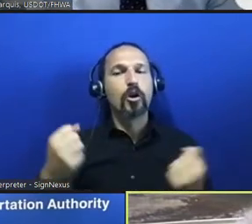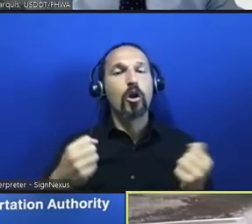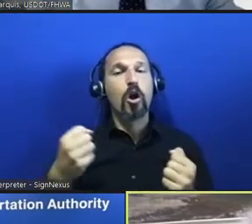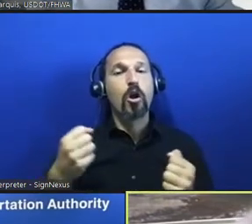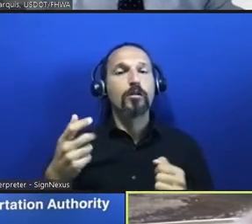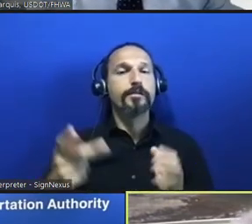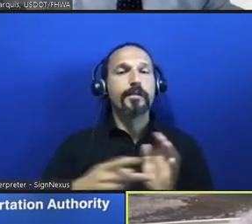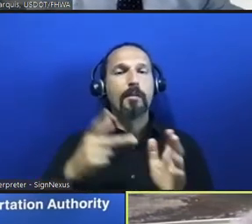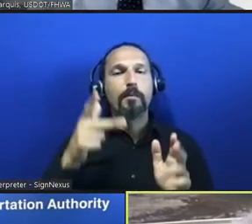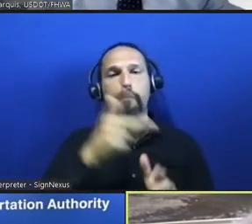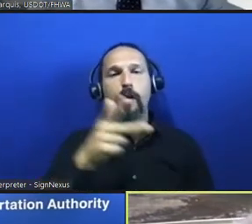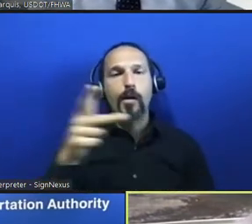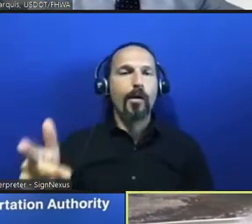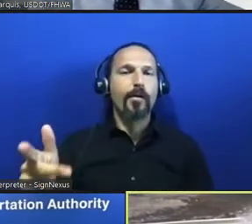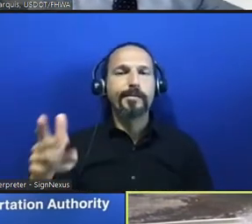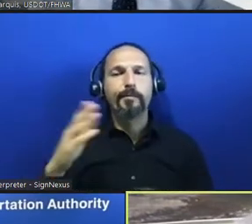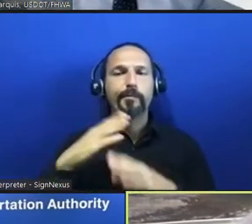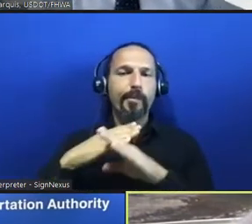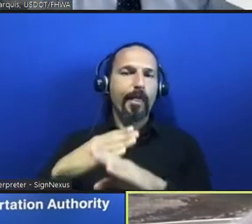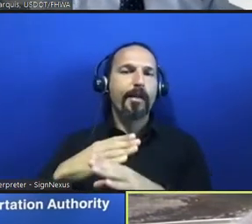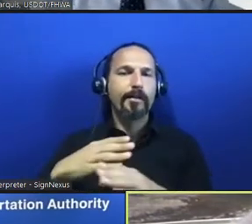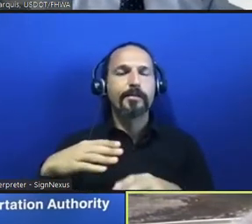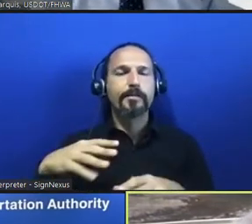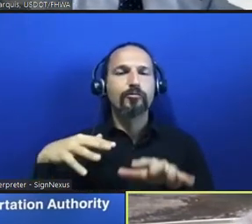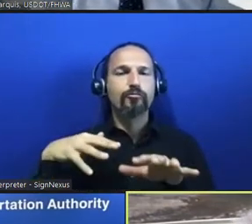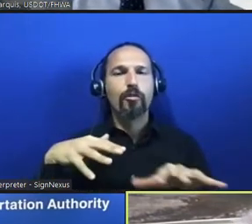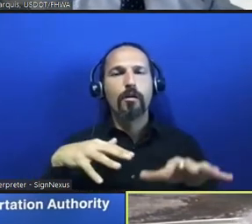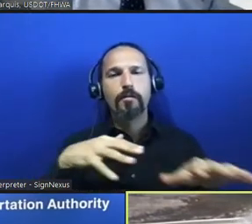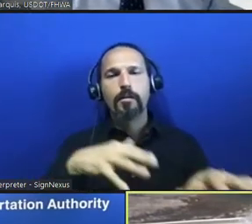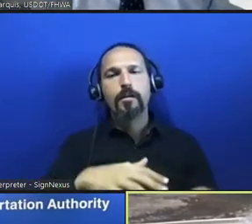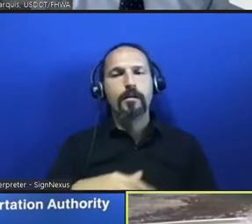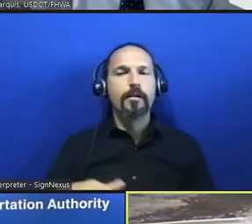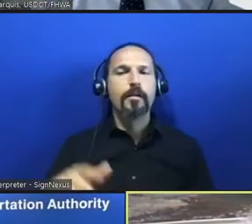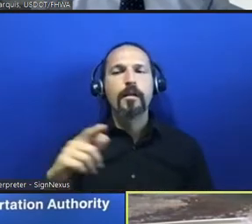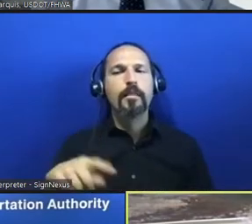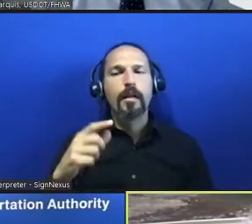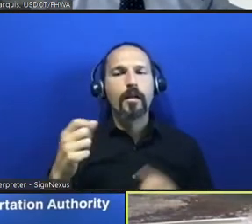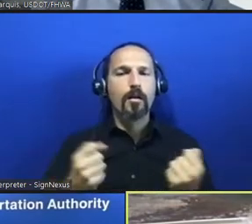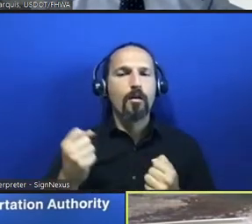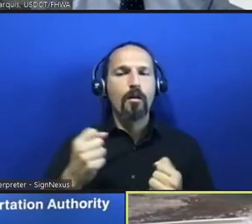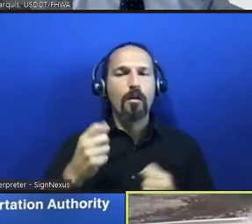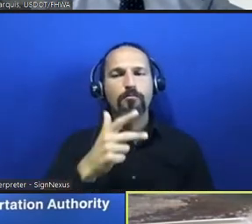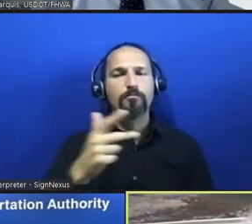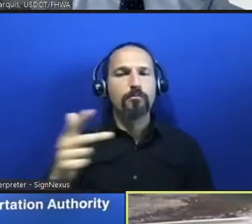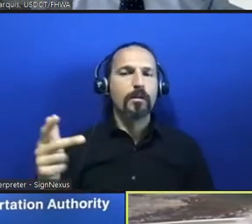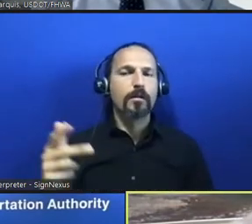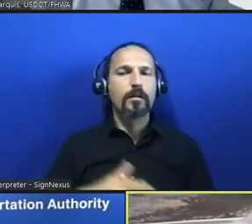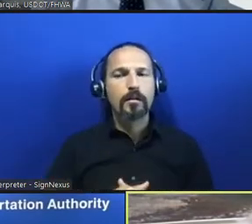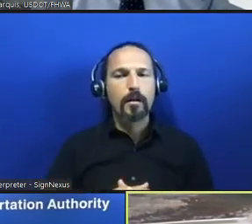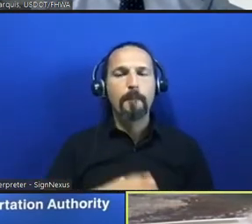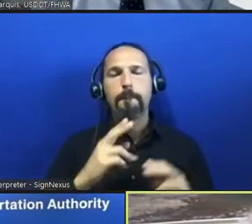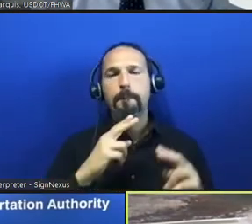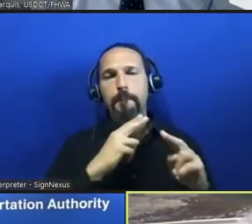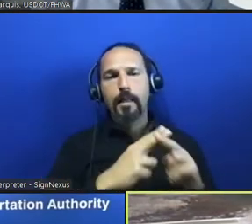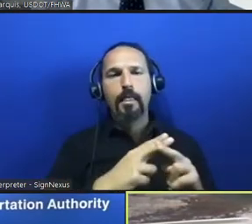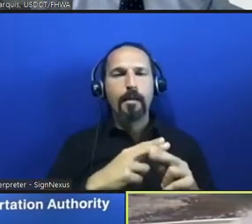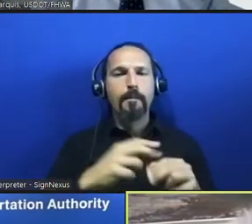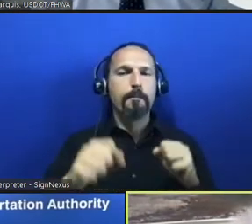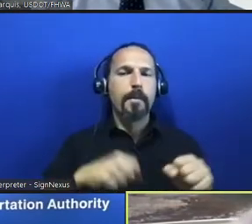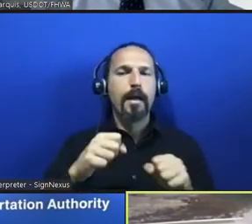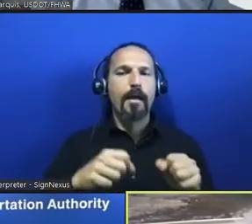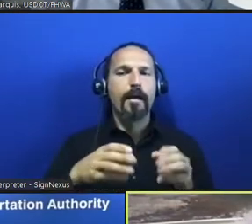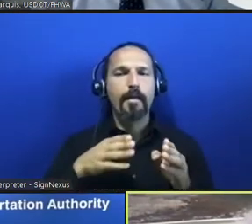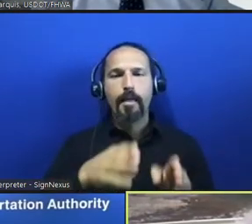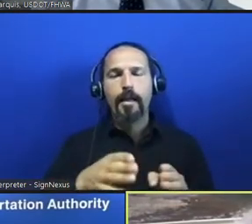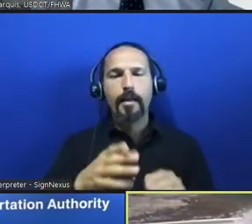Park obstructing flow of traffic with impunity Vehicles a shamelessly block bike Lanes I